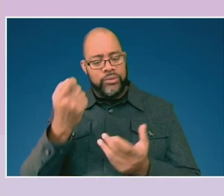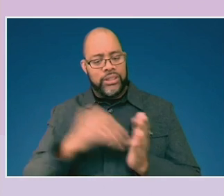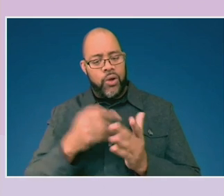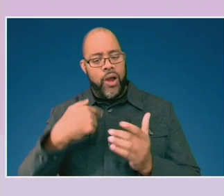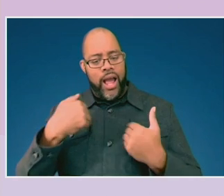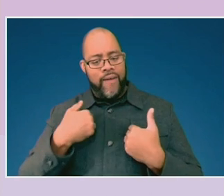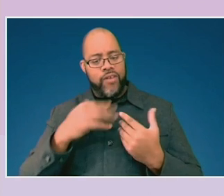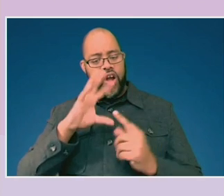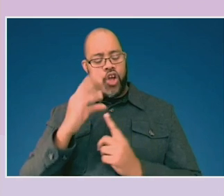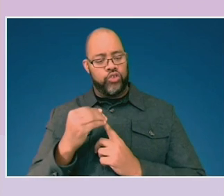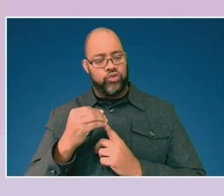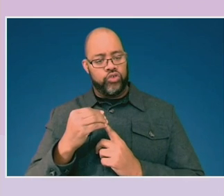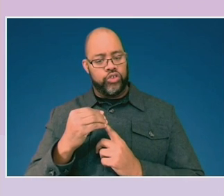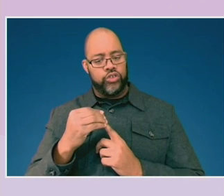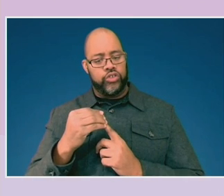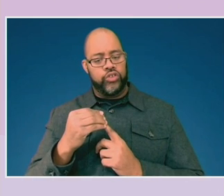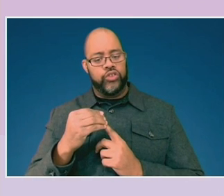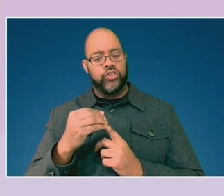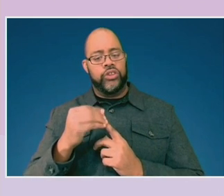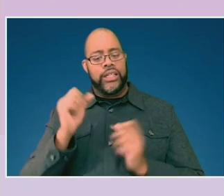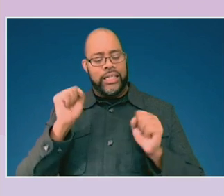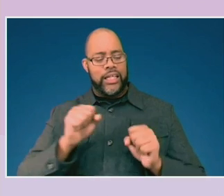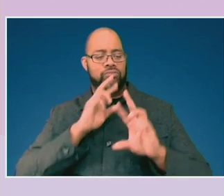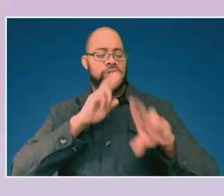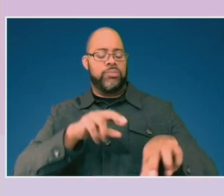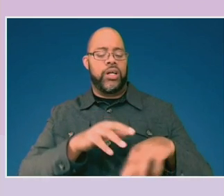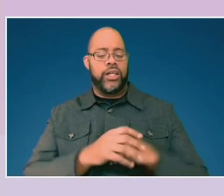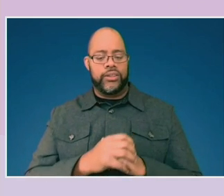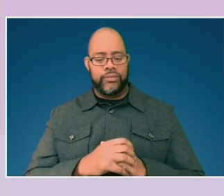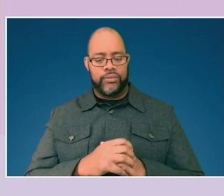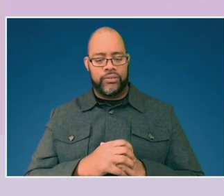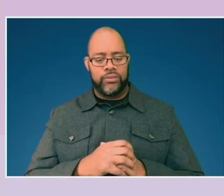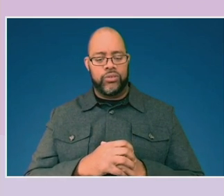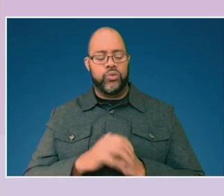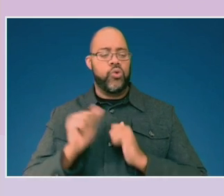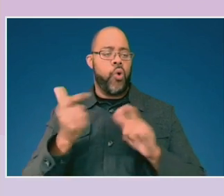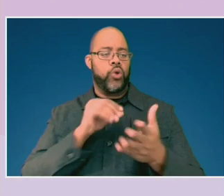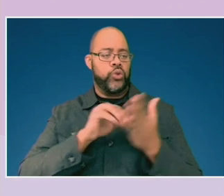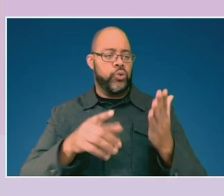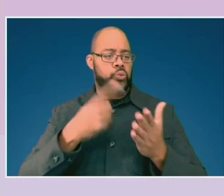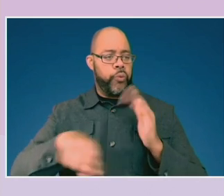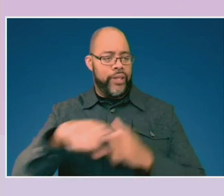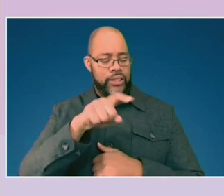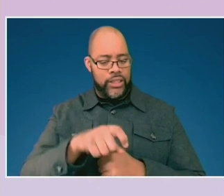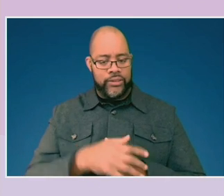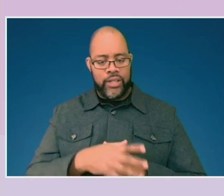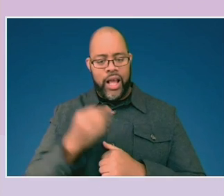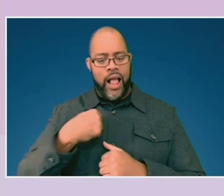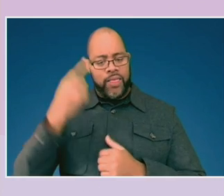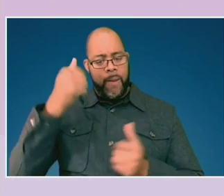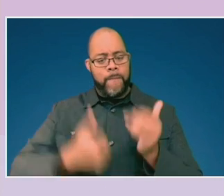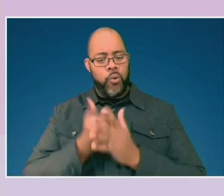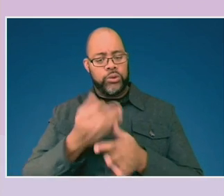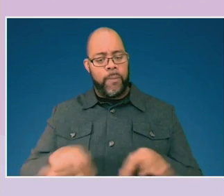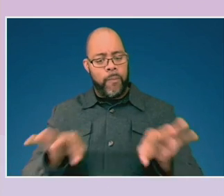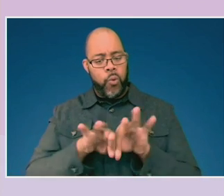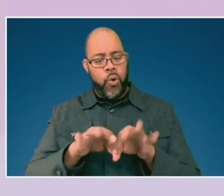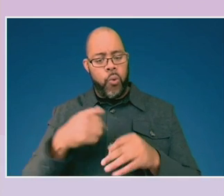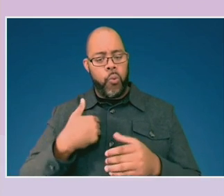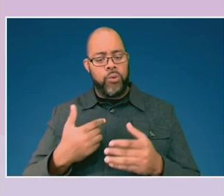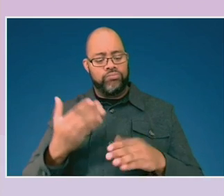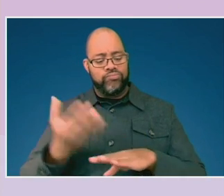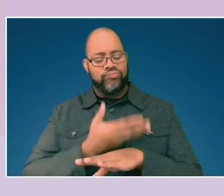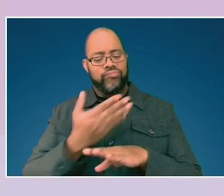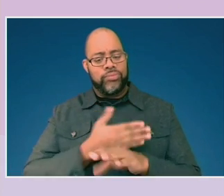culture and a climate now that then can respond to all students' needs. And I think most importantly, we're enhancing the